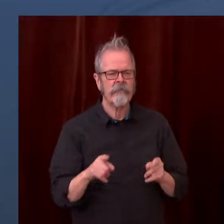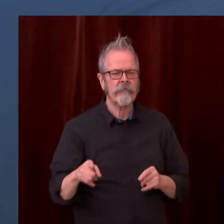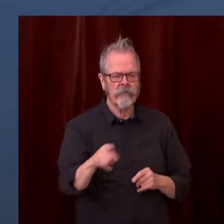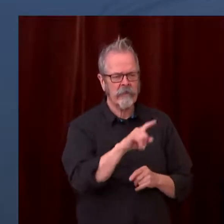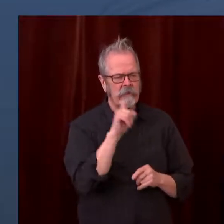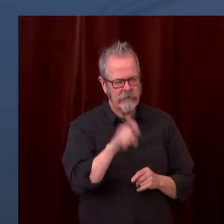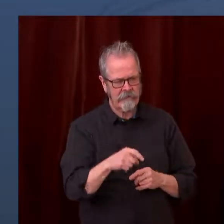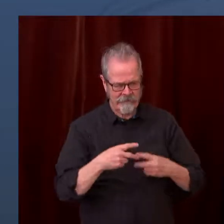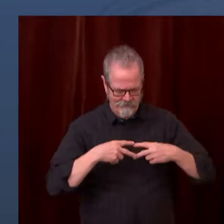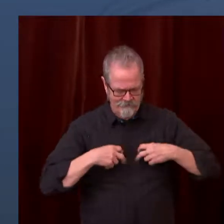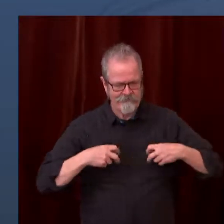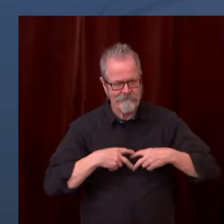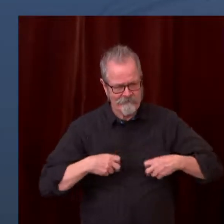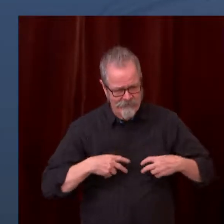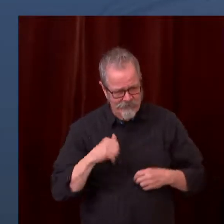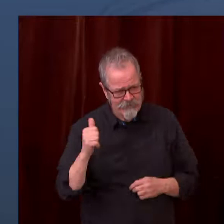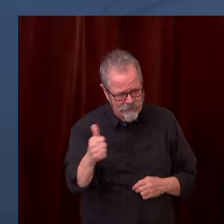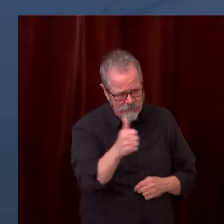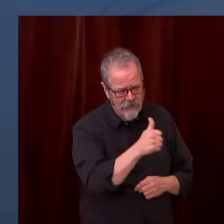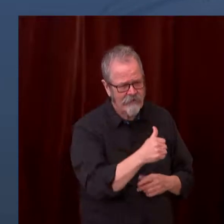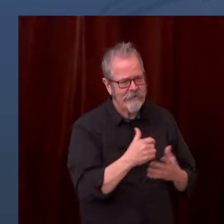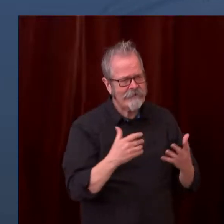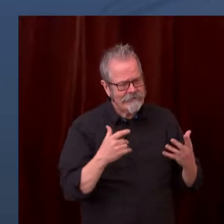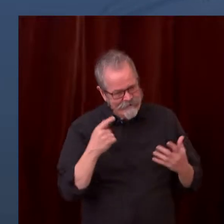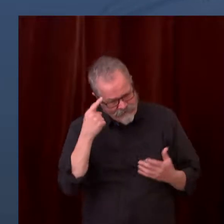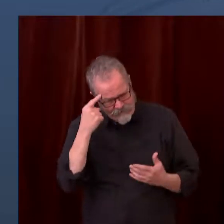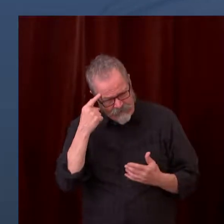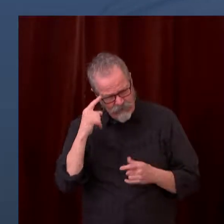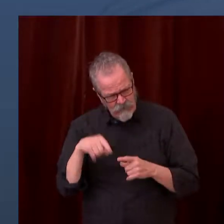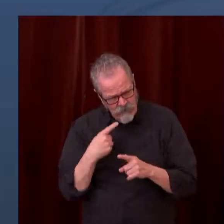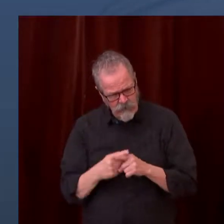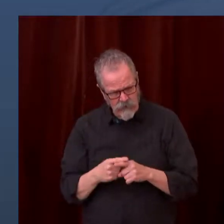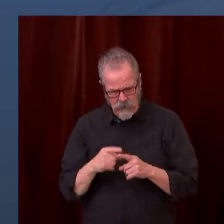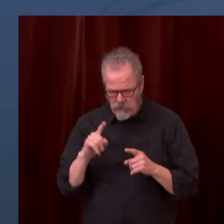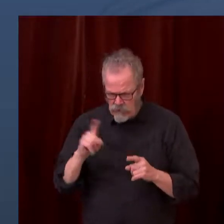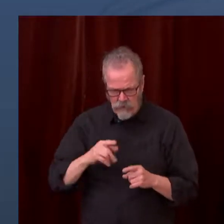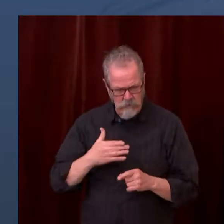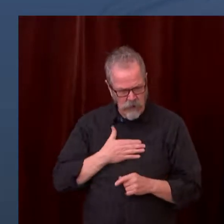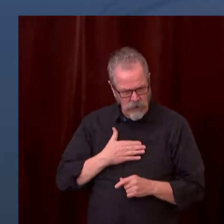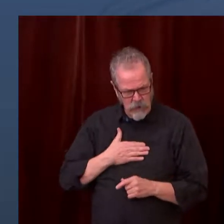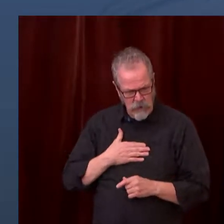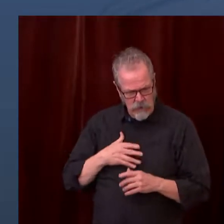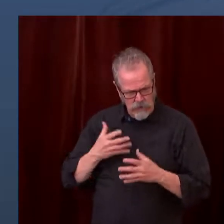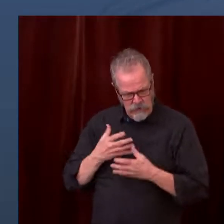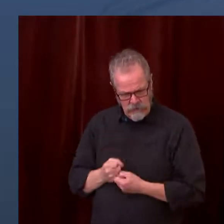this question: if they can do it in Spokane and Puyallup and